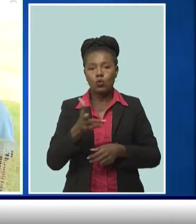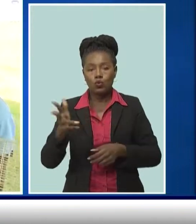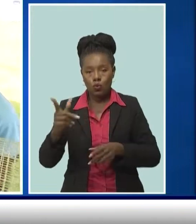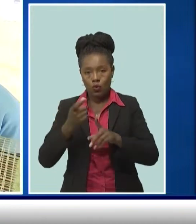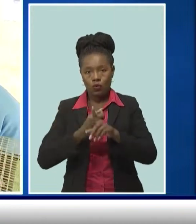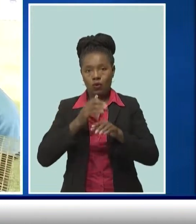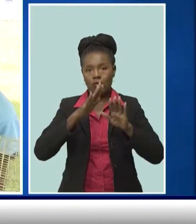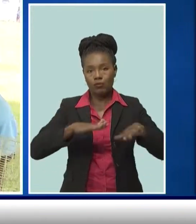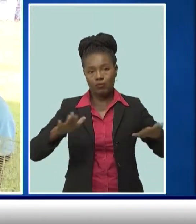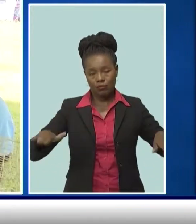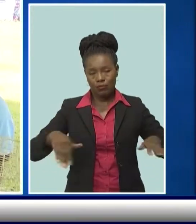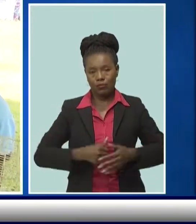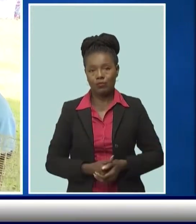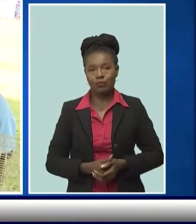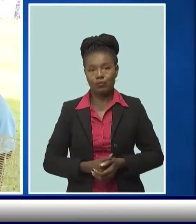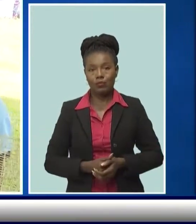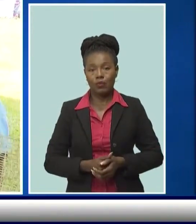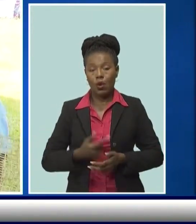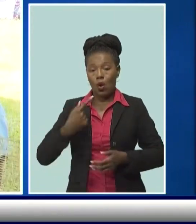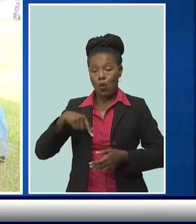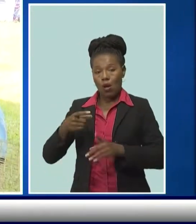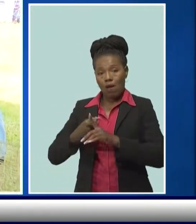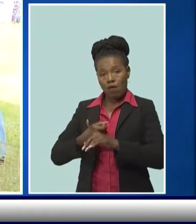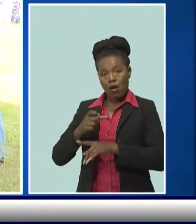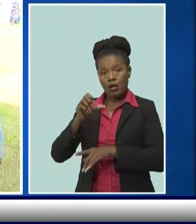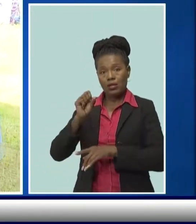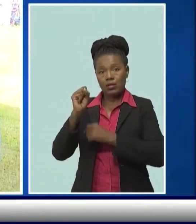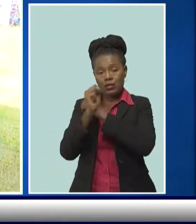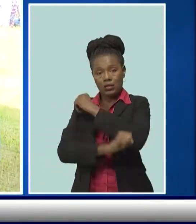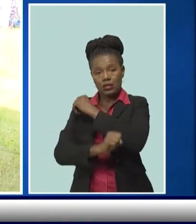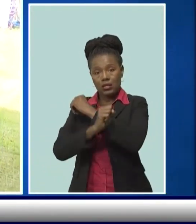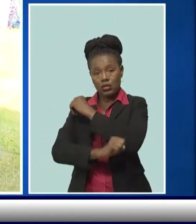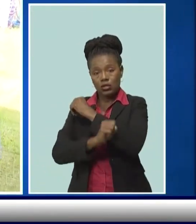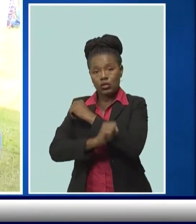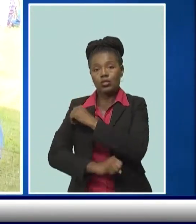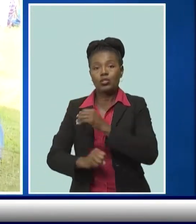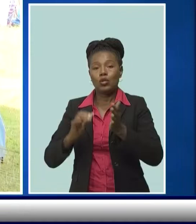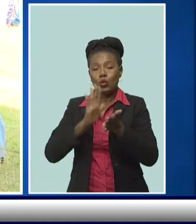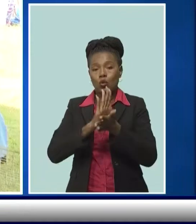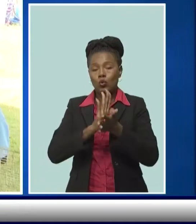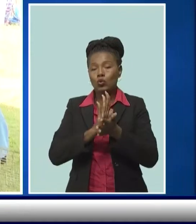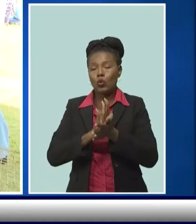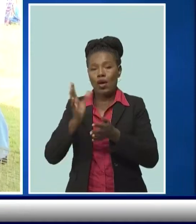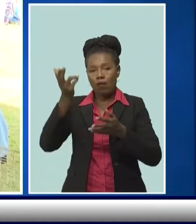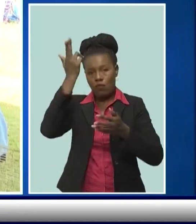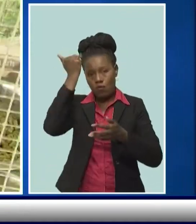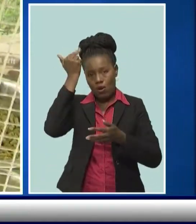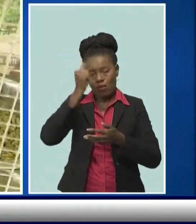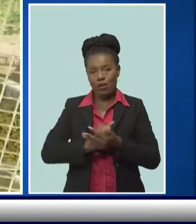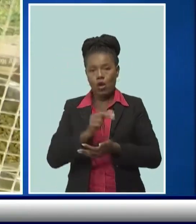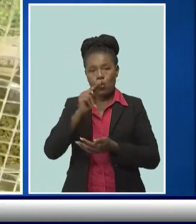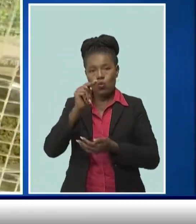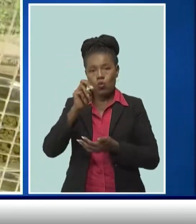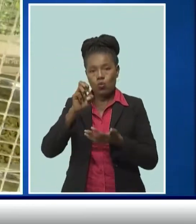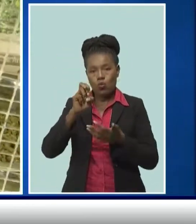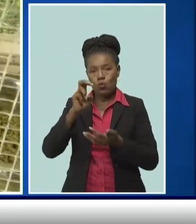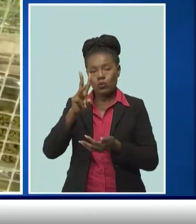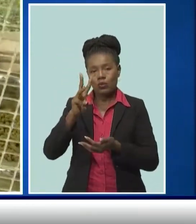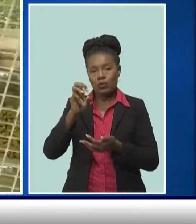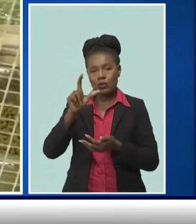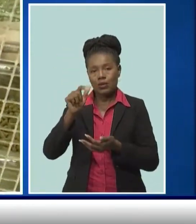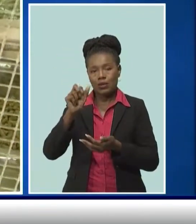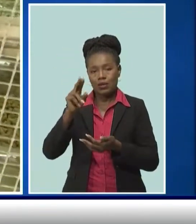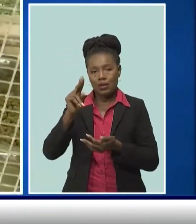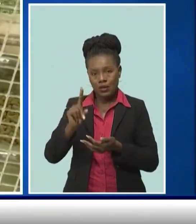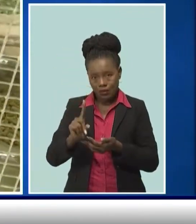James Primary School. We have two rabbits here at Agrofest. This one right here is a New Zealand white rabbit, and this one right here